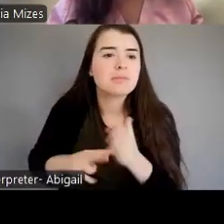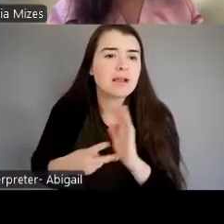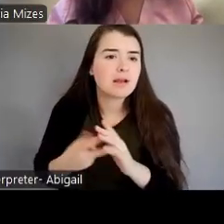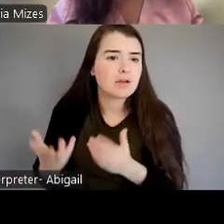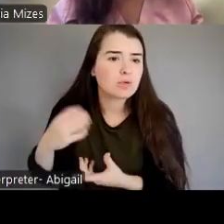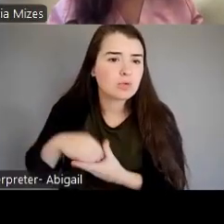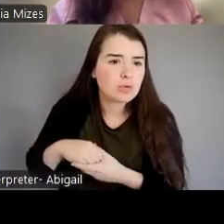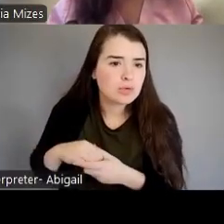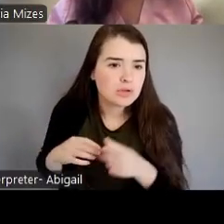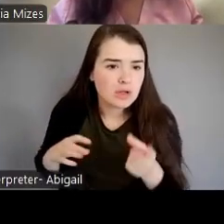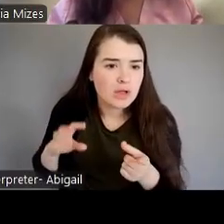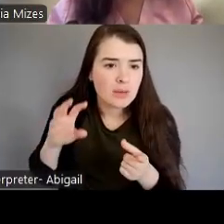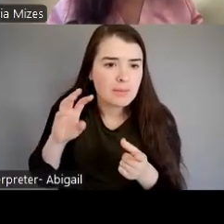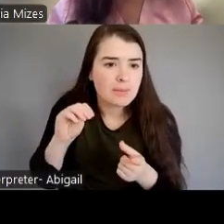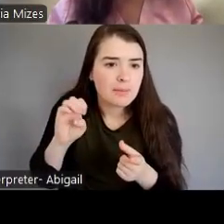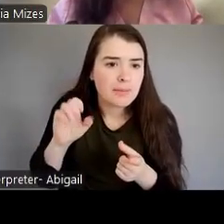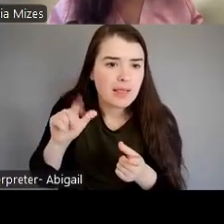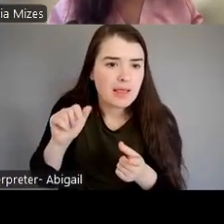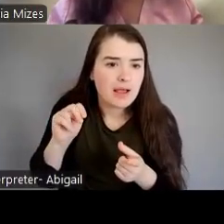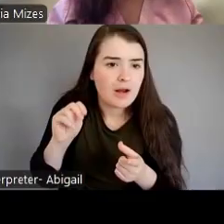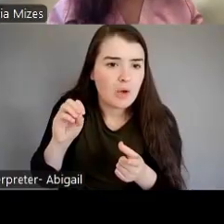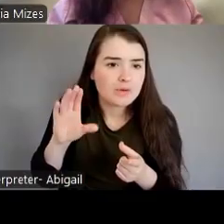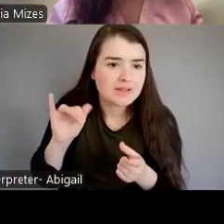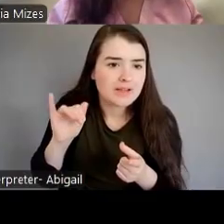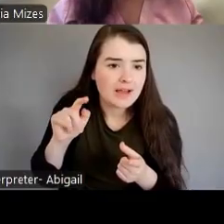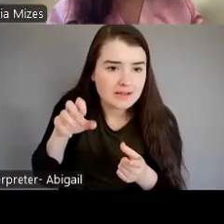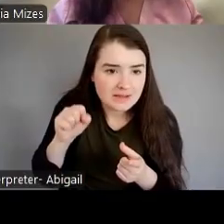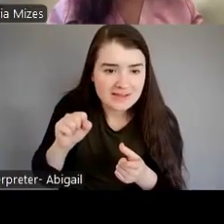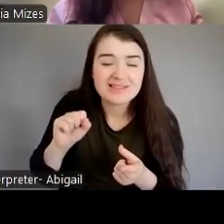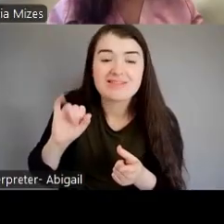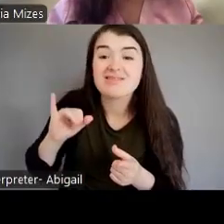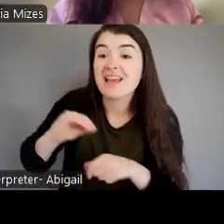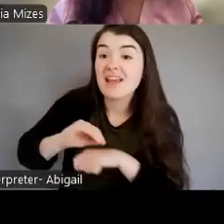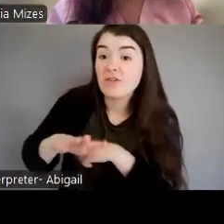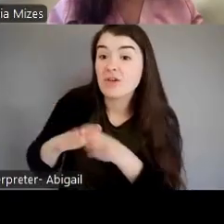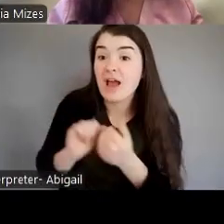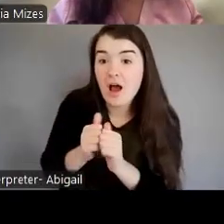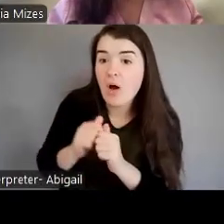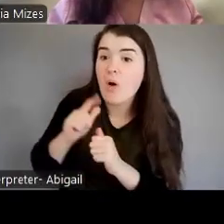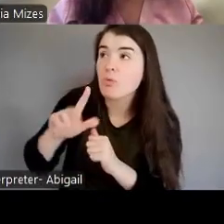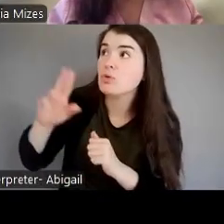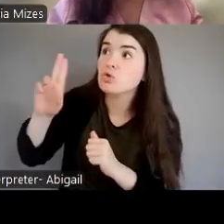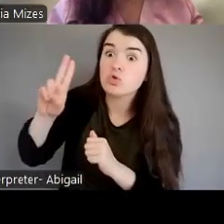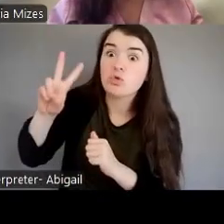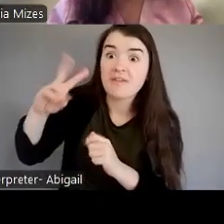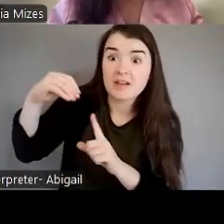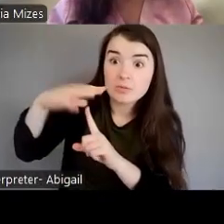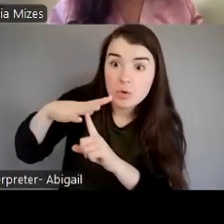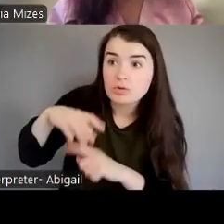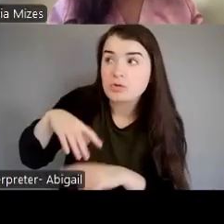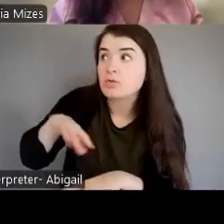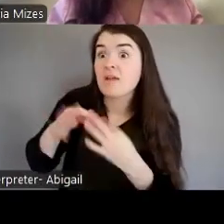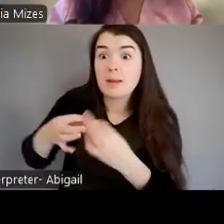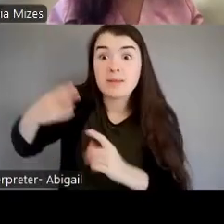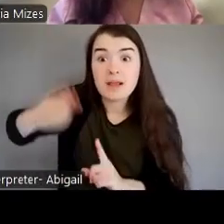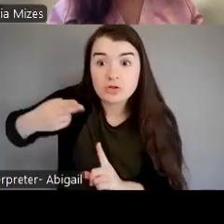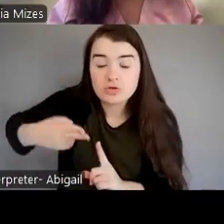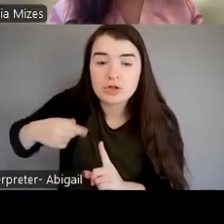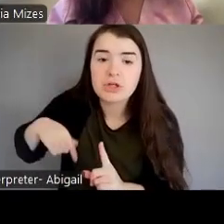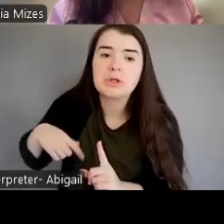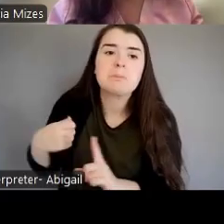Some risk factors include UV exposure, personal or family history of melanoma, or multiple atypical nevi.